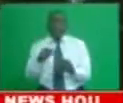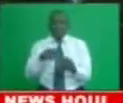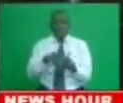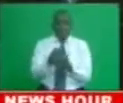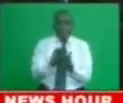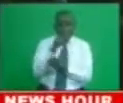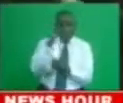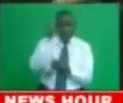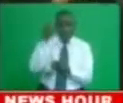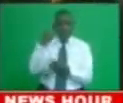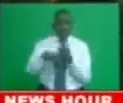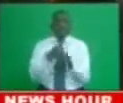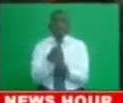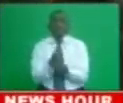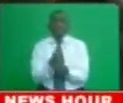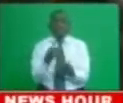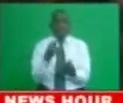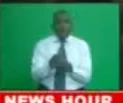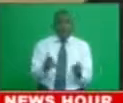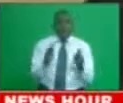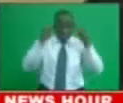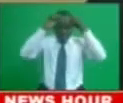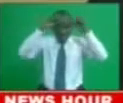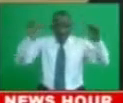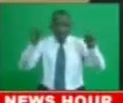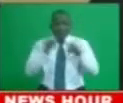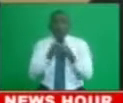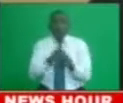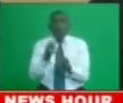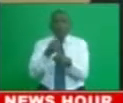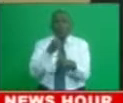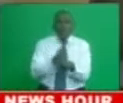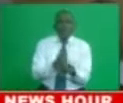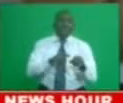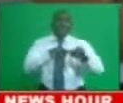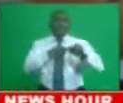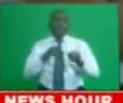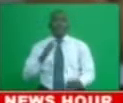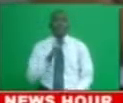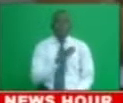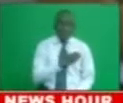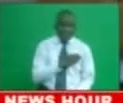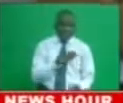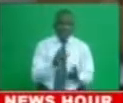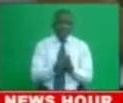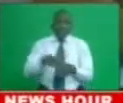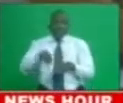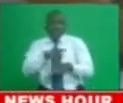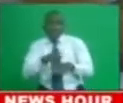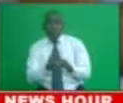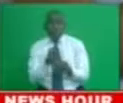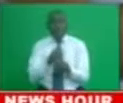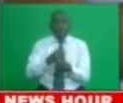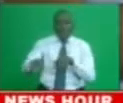by government last year, and that allowed the president to constitute an implementation committee with the duty of